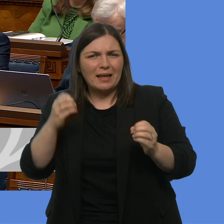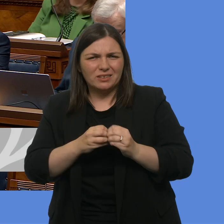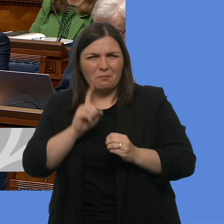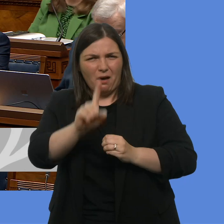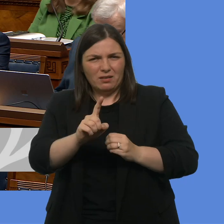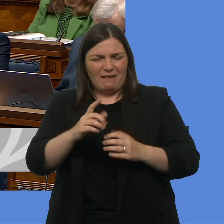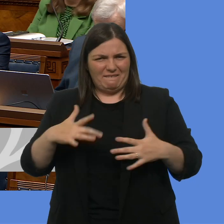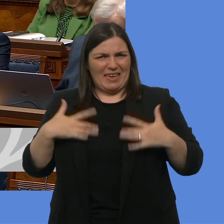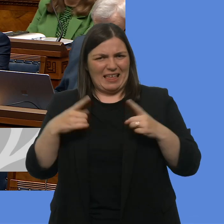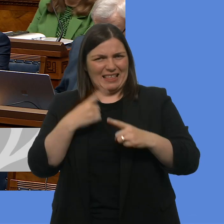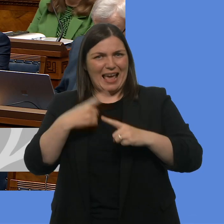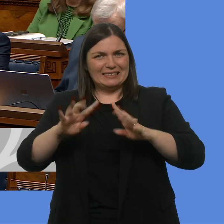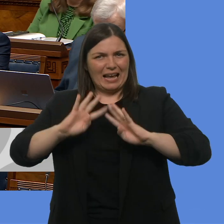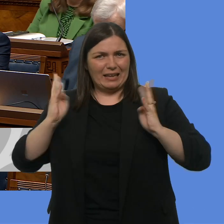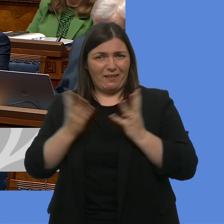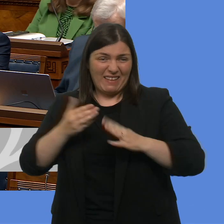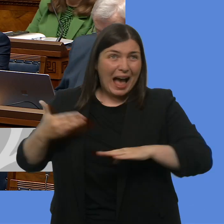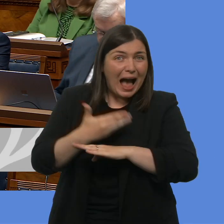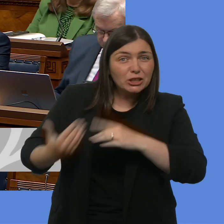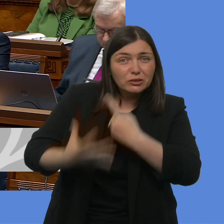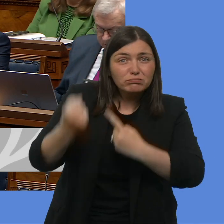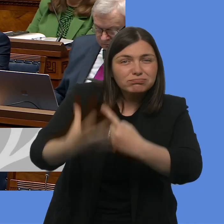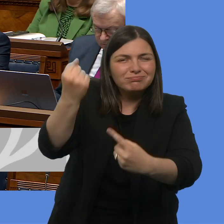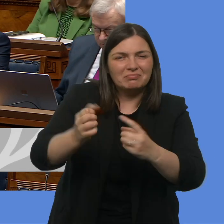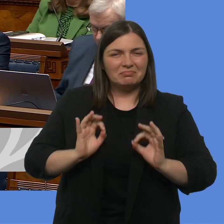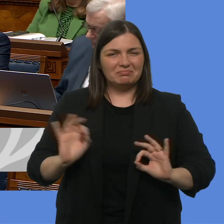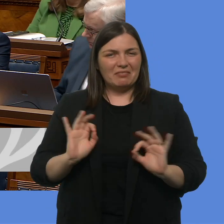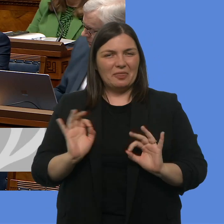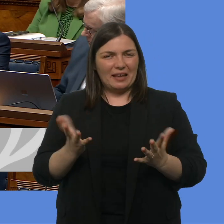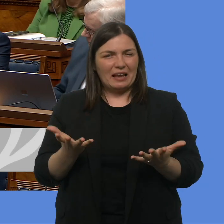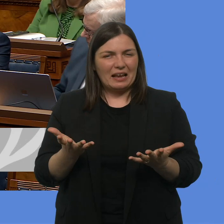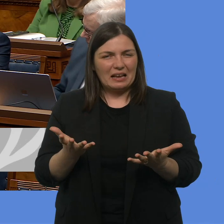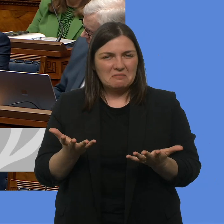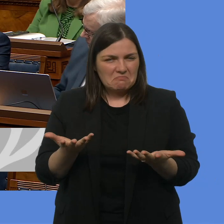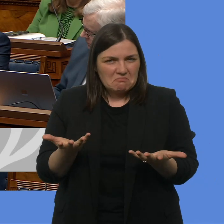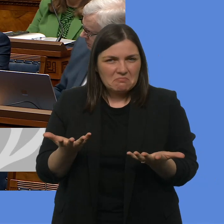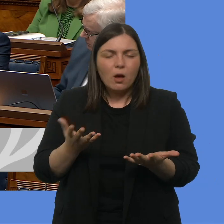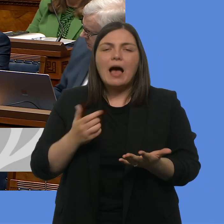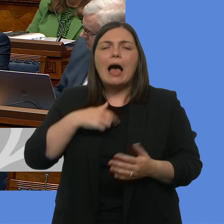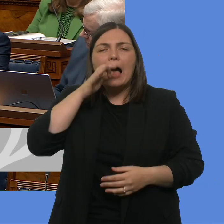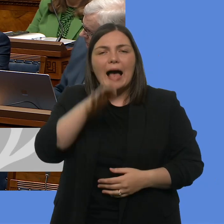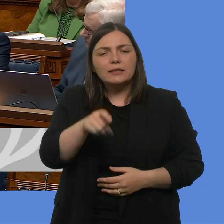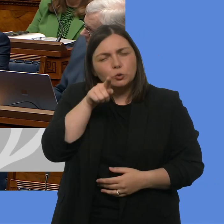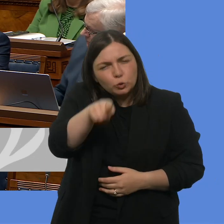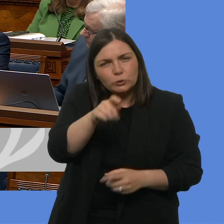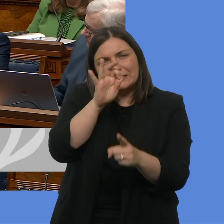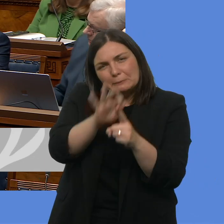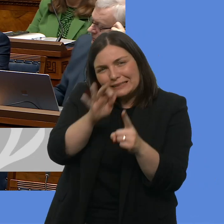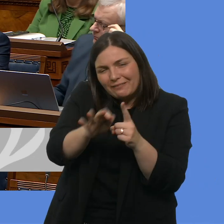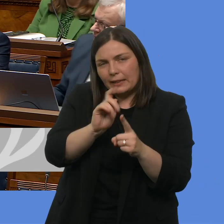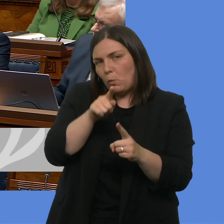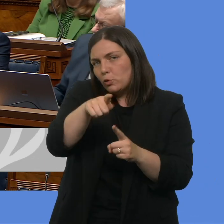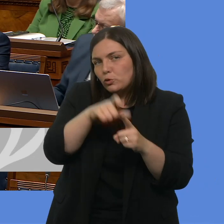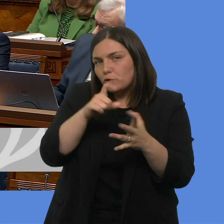Neagh action plan is more of an inaction plan. I acknowledge this is about wastewater investment. What are you specifically doing in terms of working with the